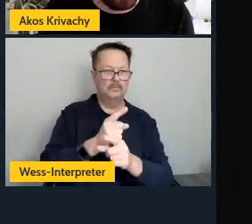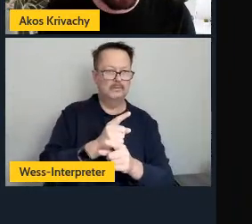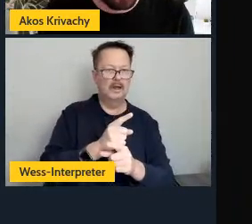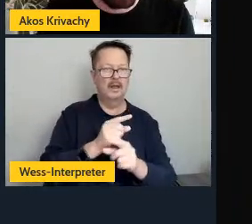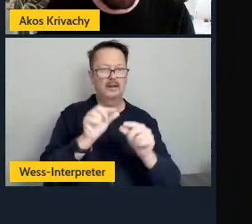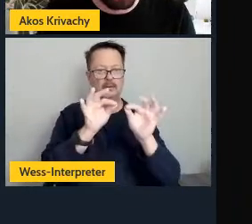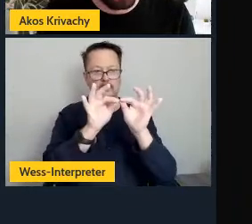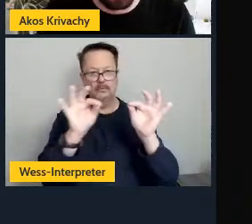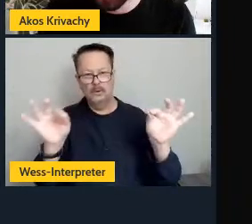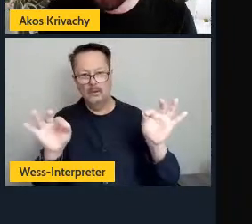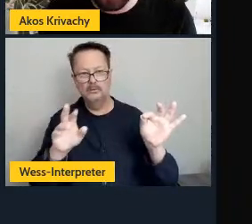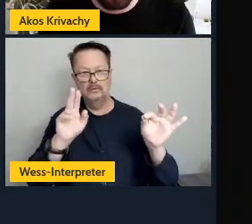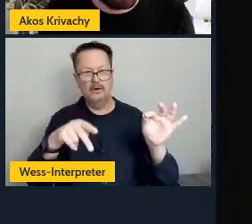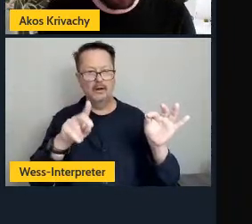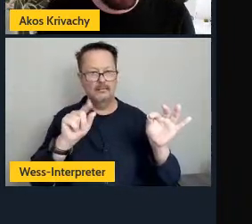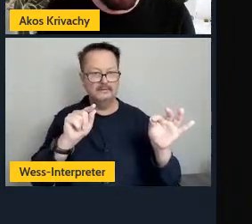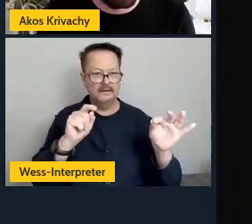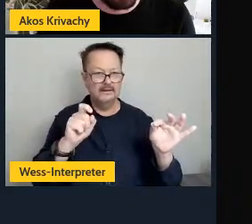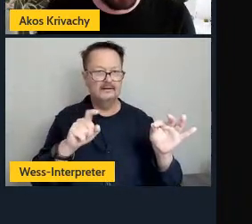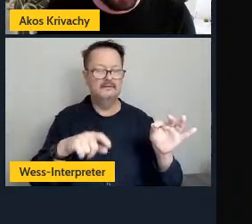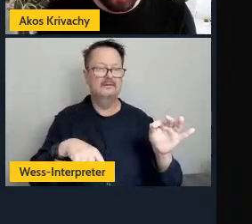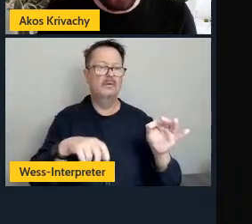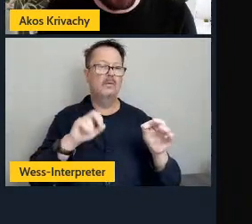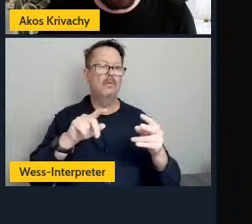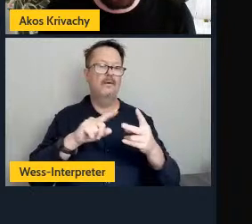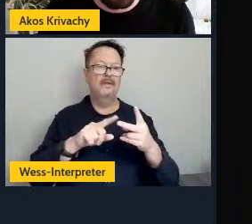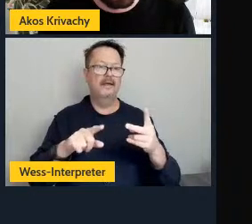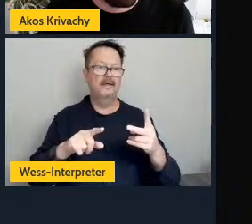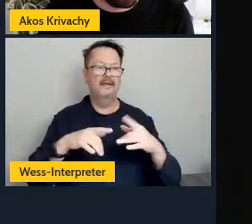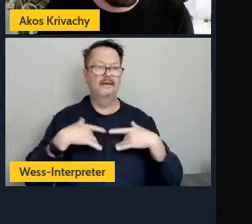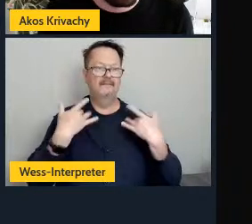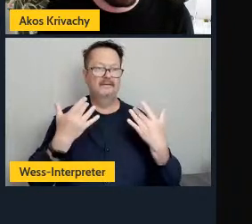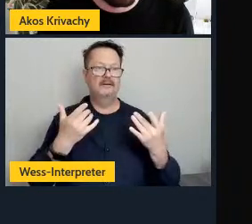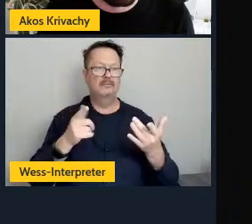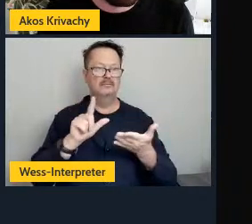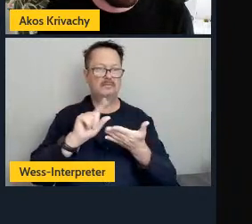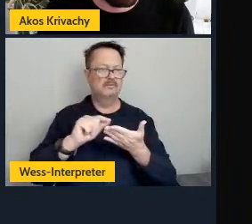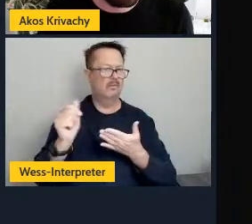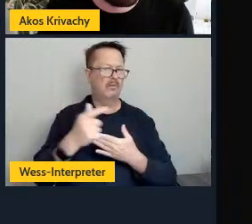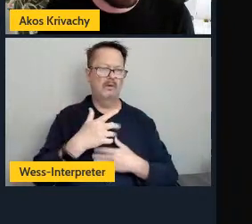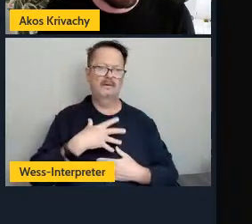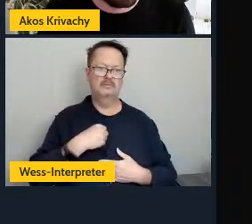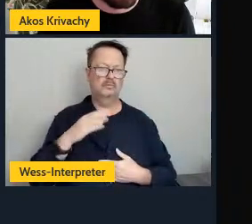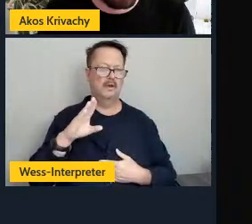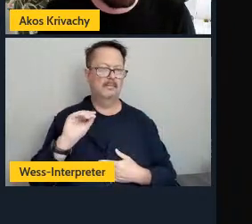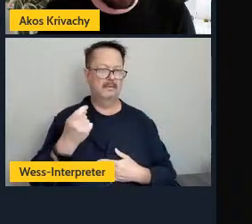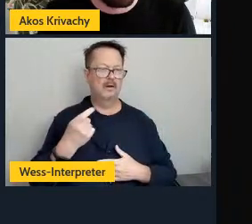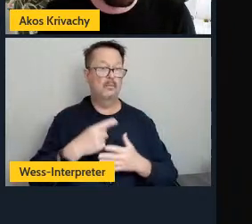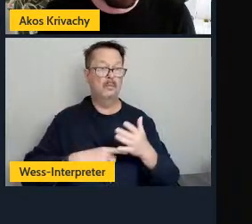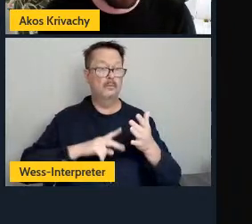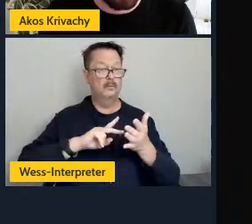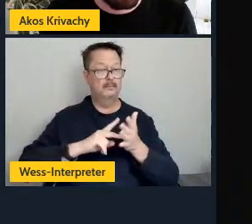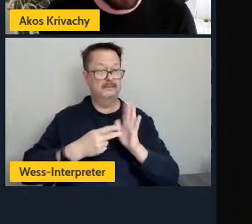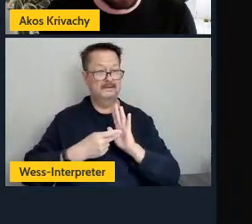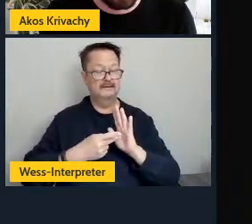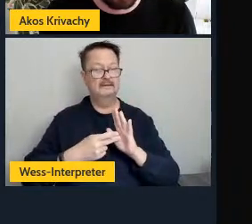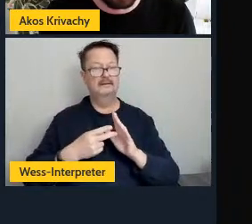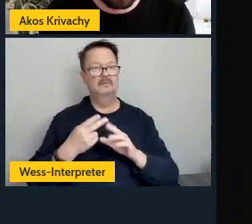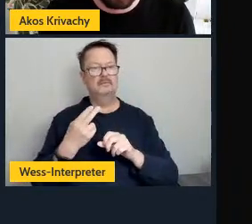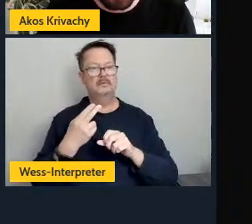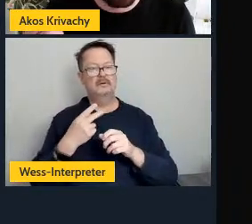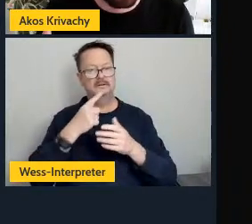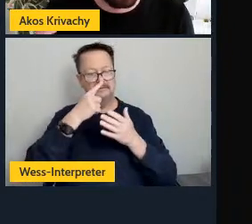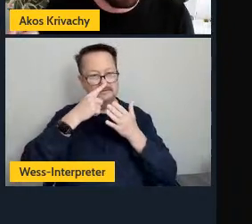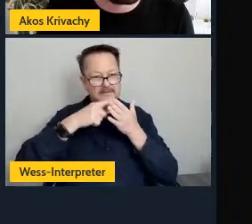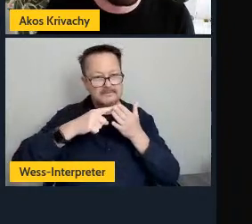in DynamoDB or that an event was published. And all this is white box. What we mean by that is that we were